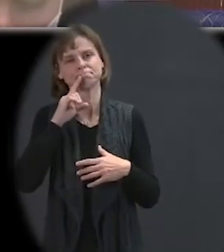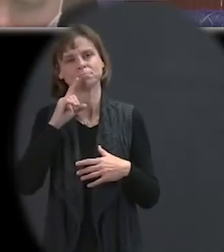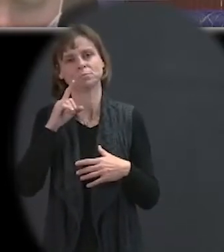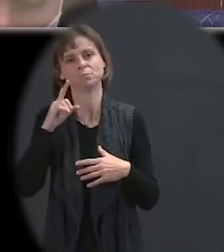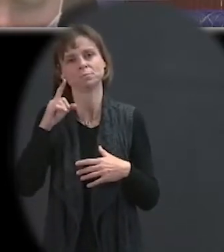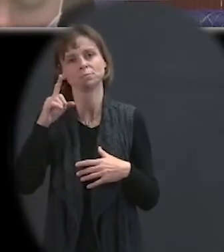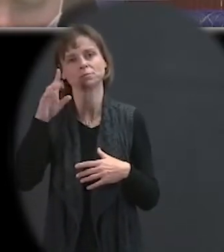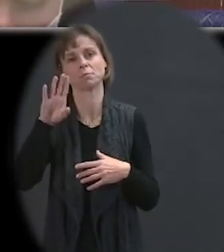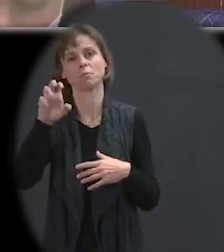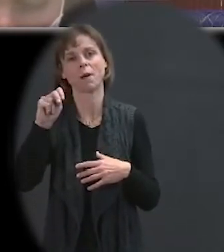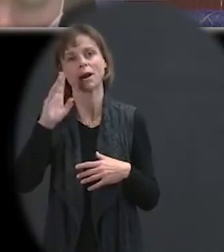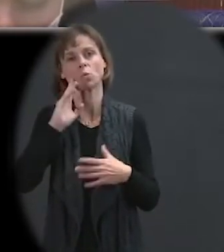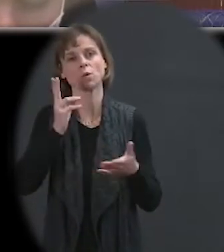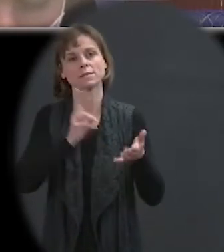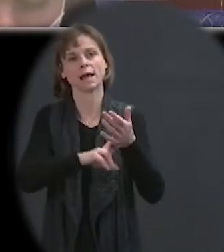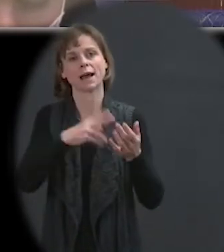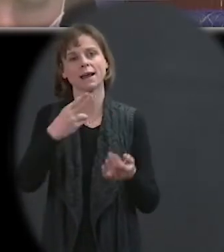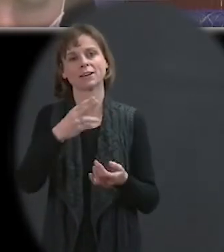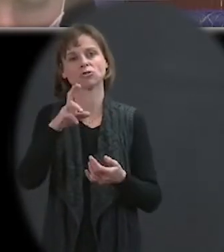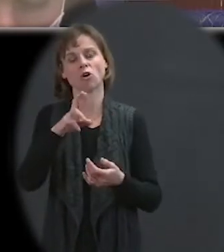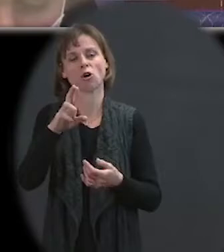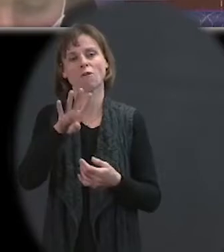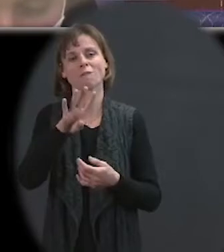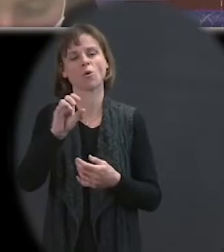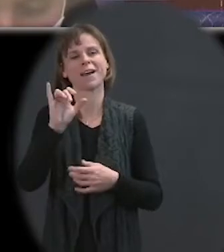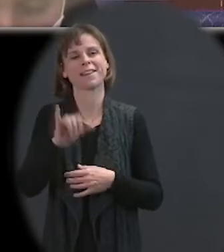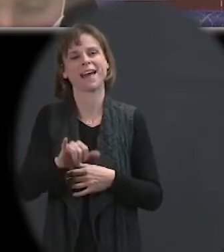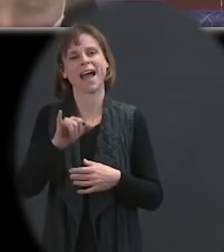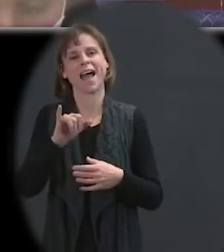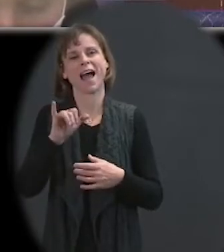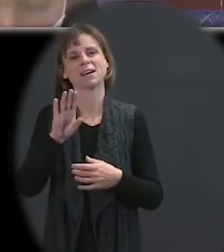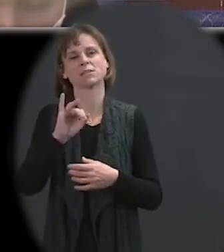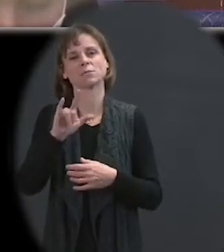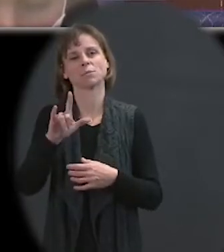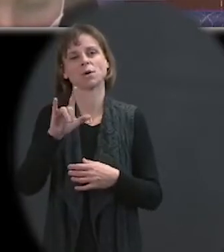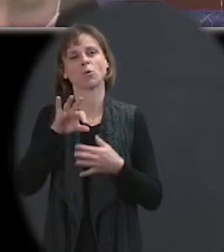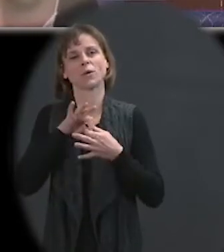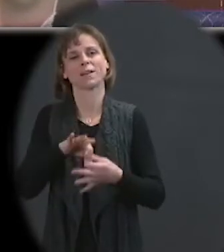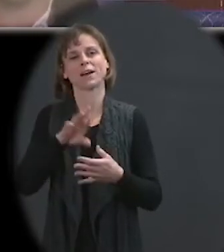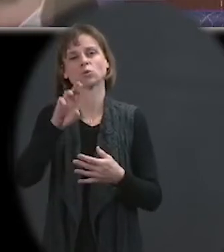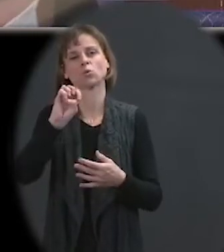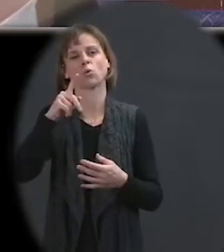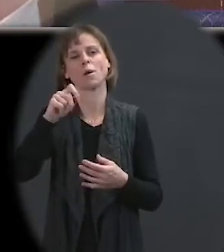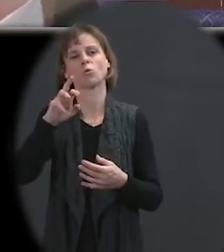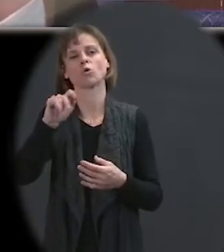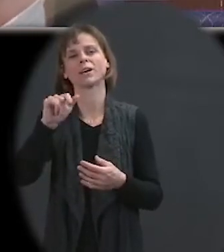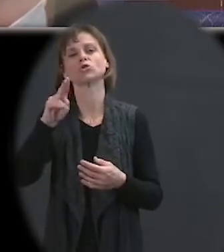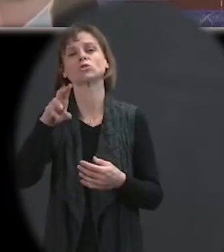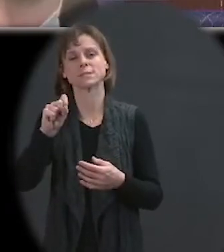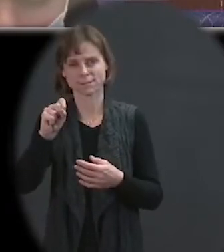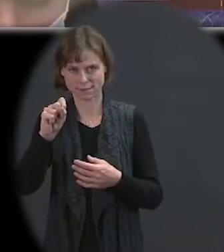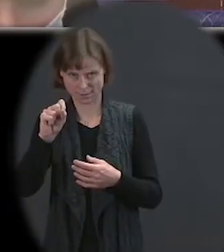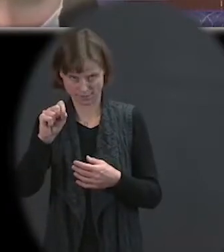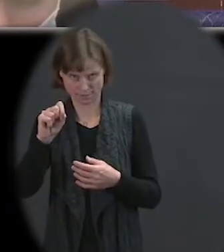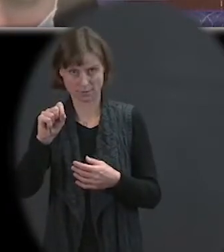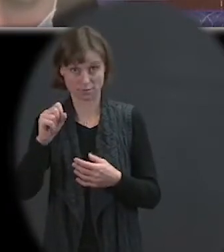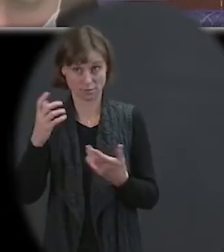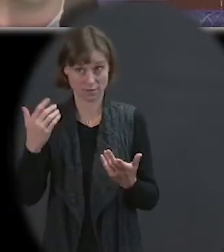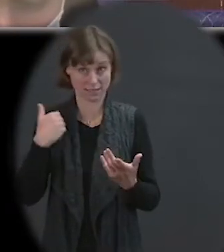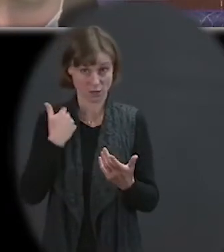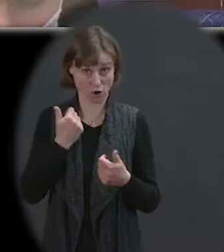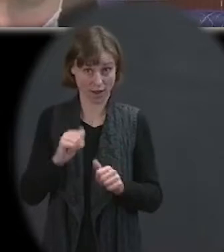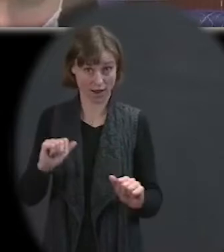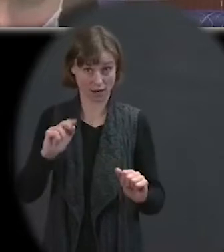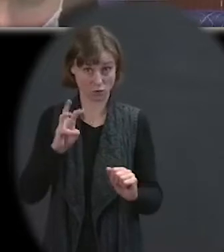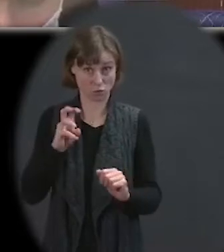40, the bill to study reparations. Mm-hmm. I just wonder, now that it's been a few days after the hearing, whether or not there's any update on that, given